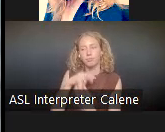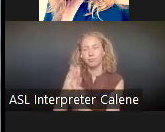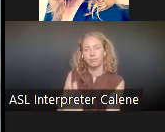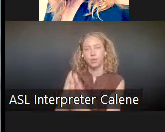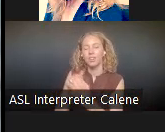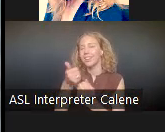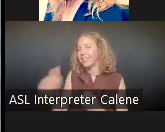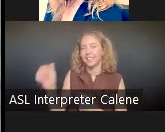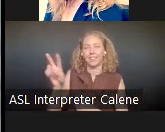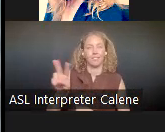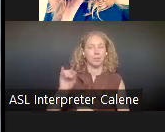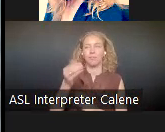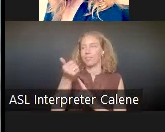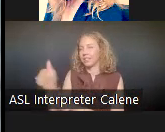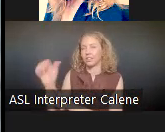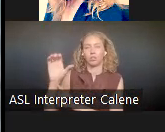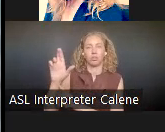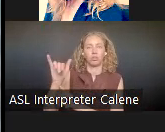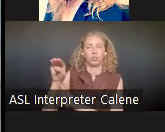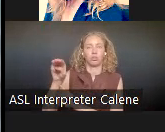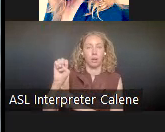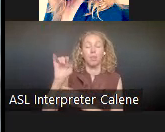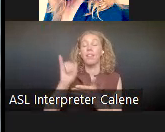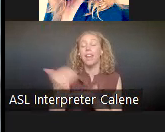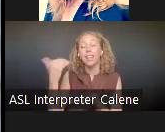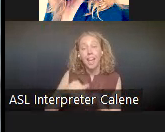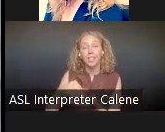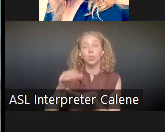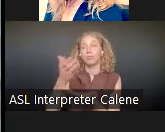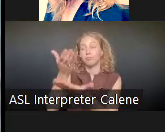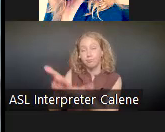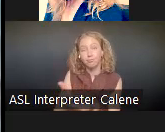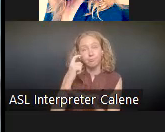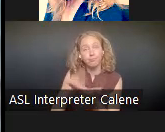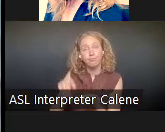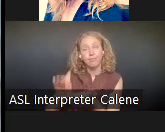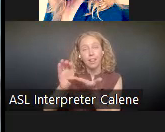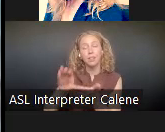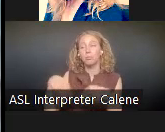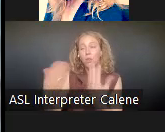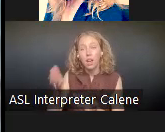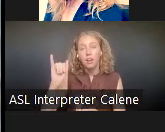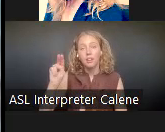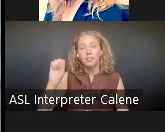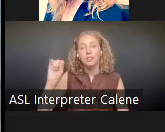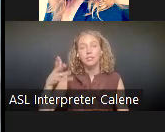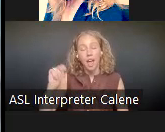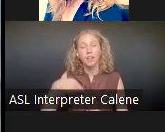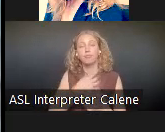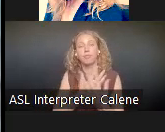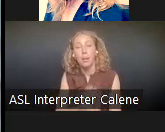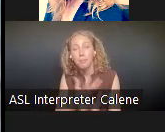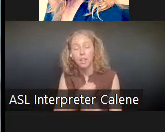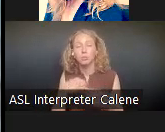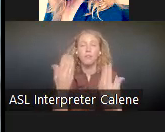any victim of a crime. Okay. And again, that is to validate, that is to give insight, that is to be compassionate, that is to